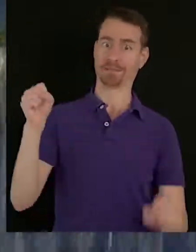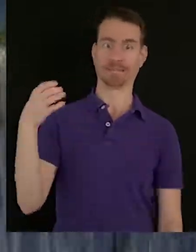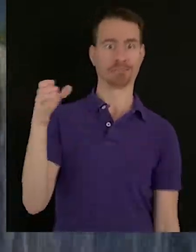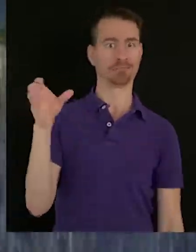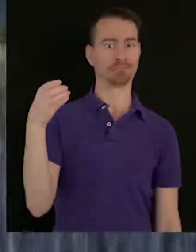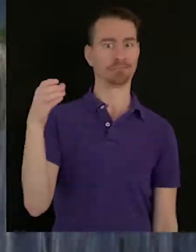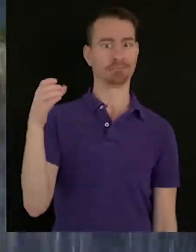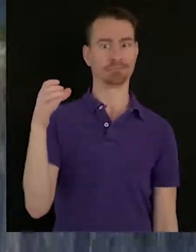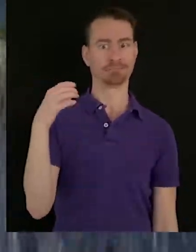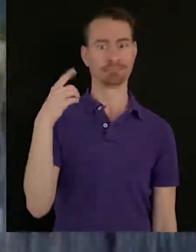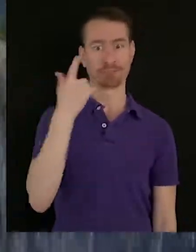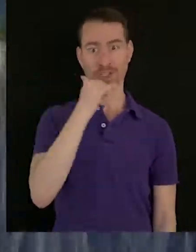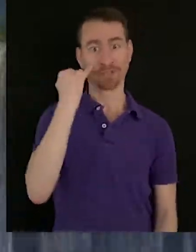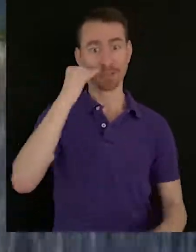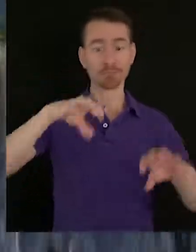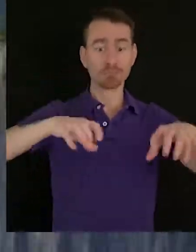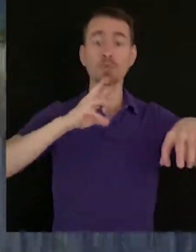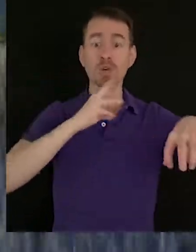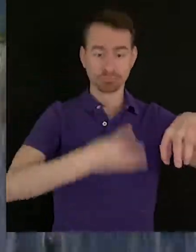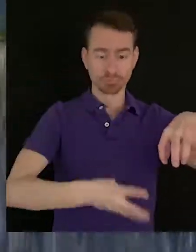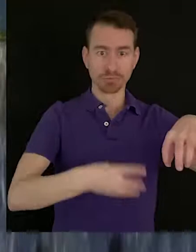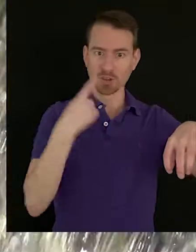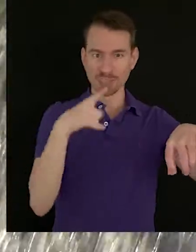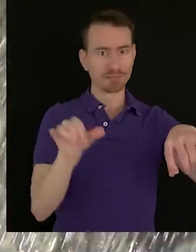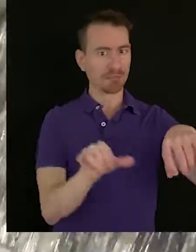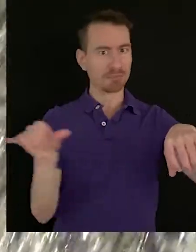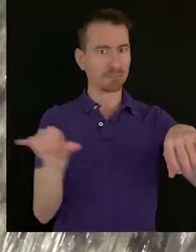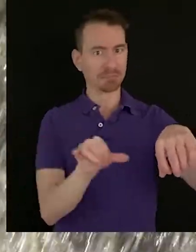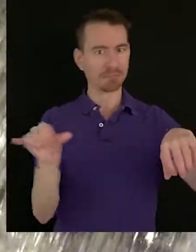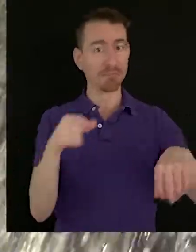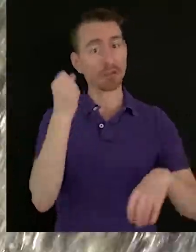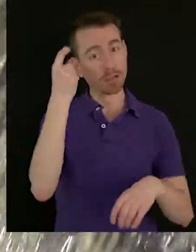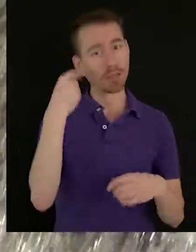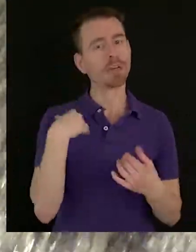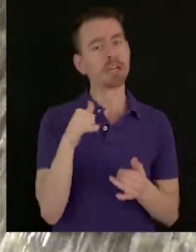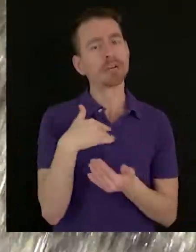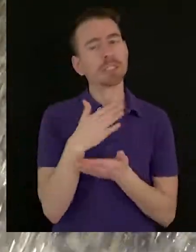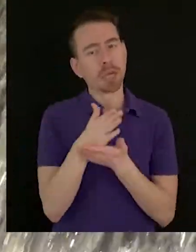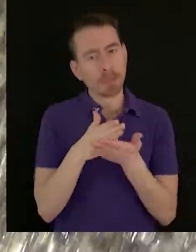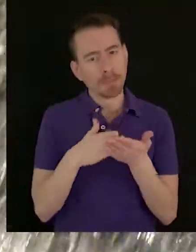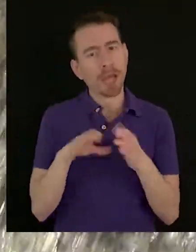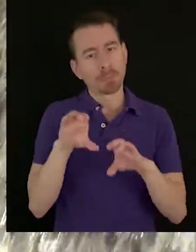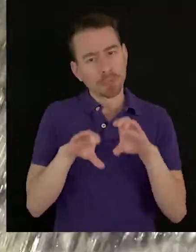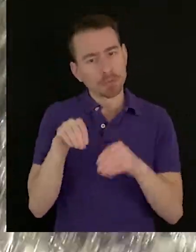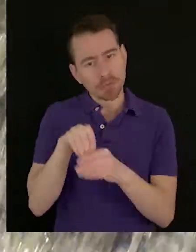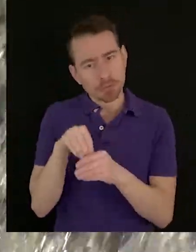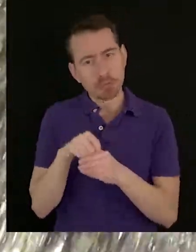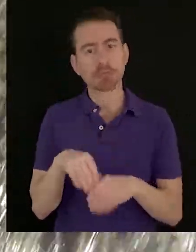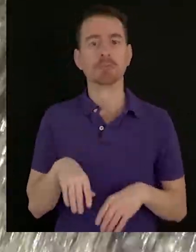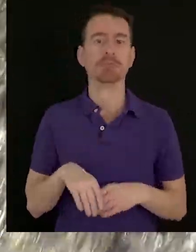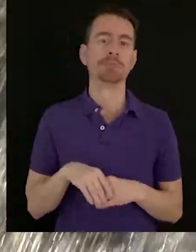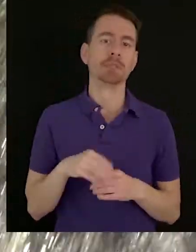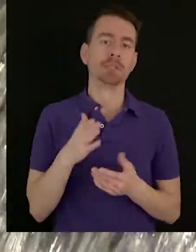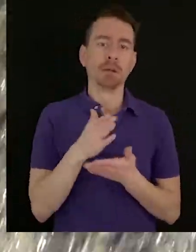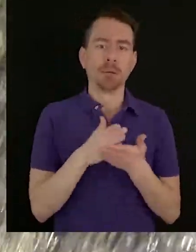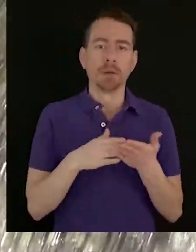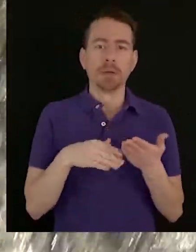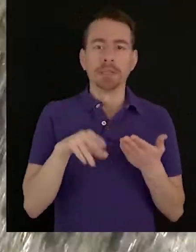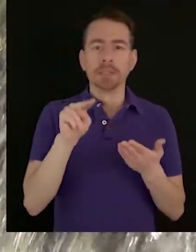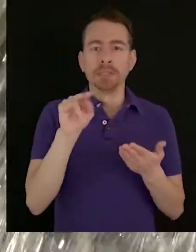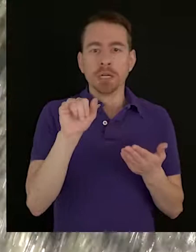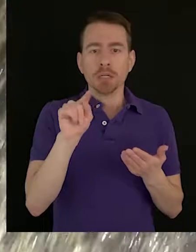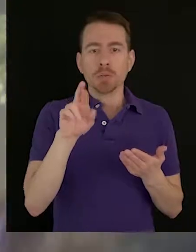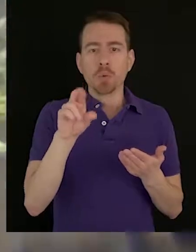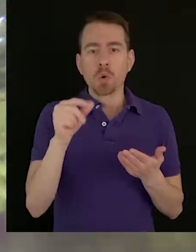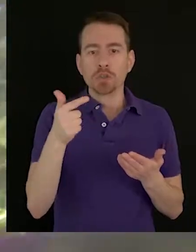This waterfall isn't just a beautiful feature, it's actually adding dissolved oxygen into the water. Healthy water in the Puget Sound has some oxygen